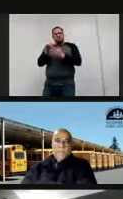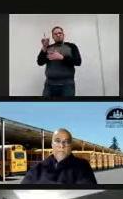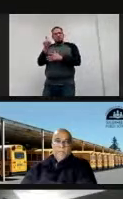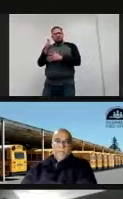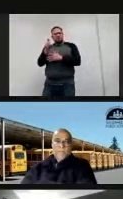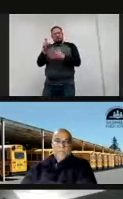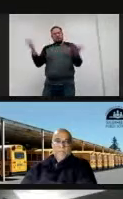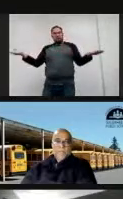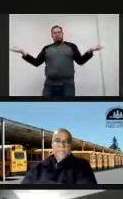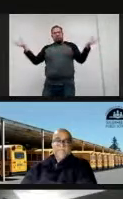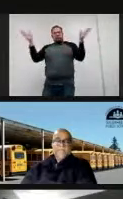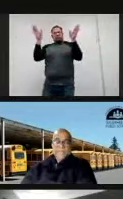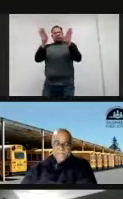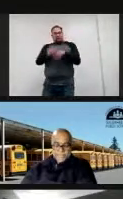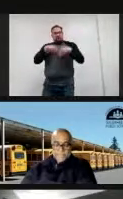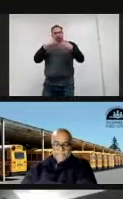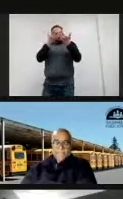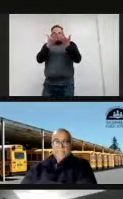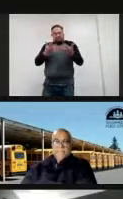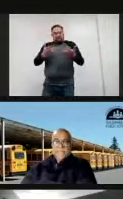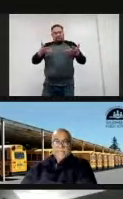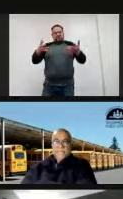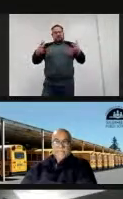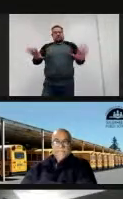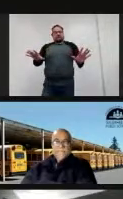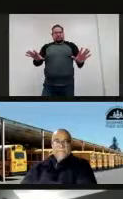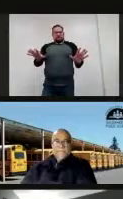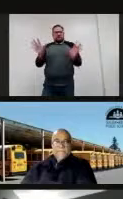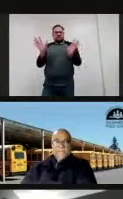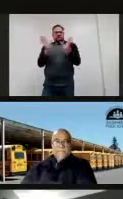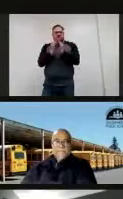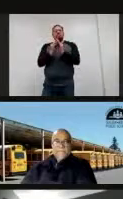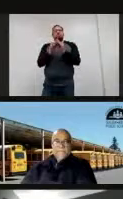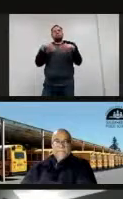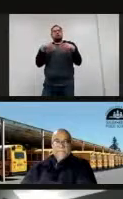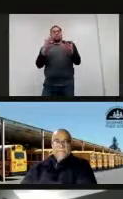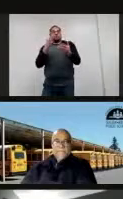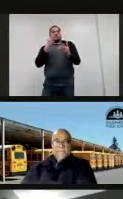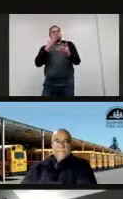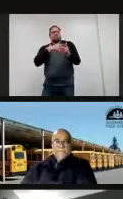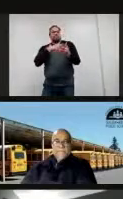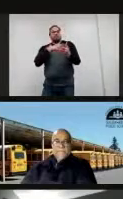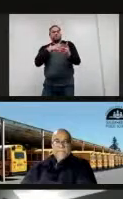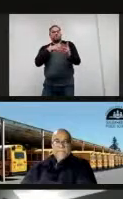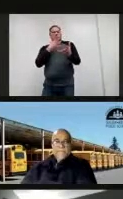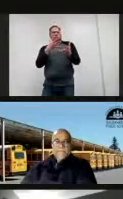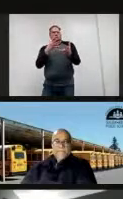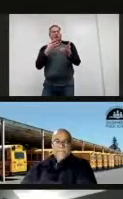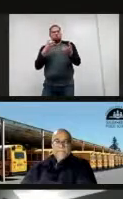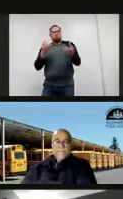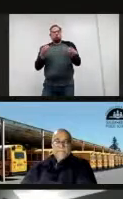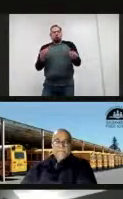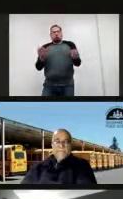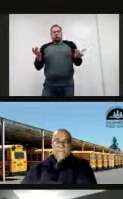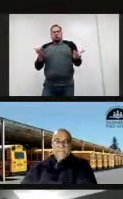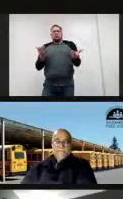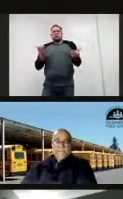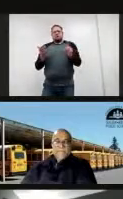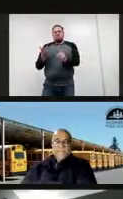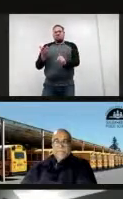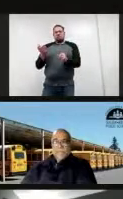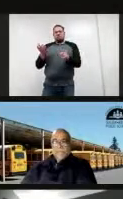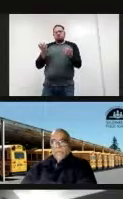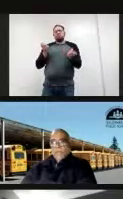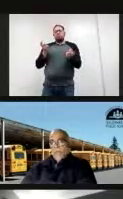the meeting to fruition. So here's what I'd like to do, and Chair Carson Cottingham, maybe you can tell